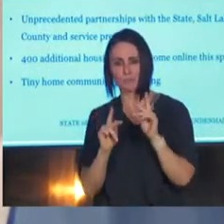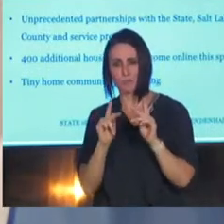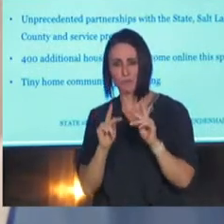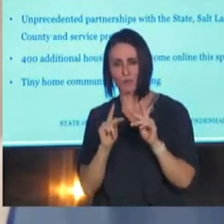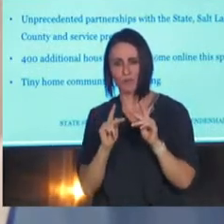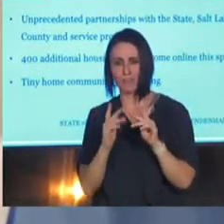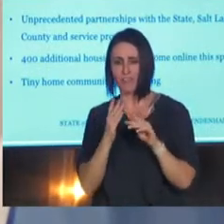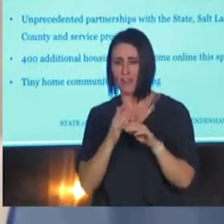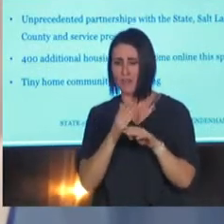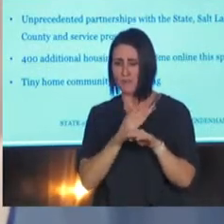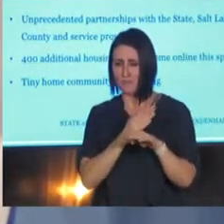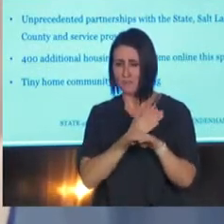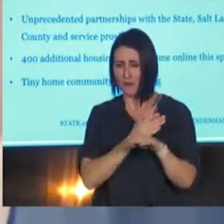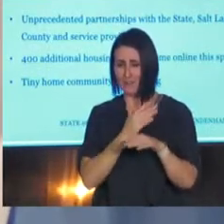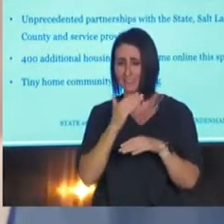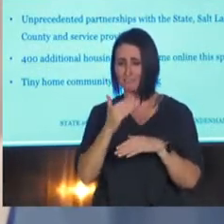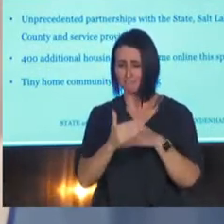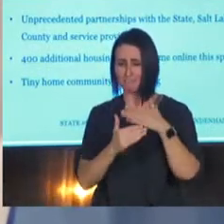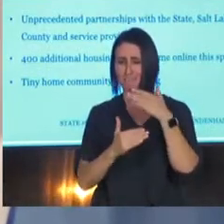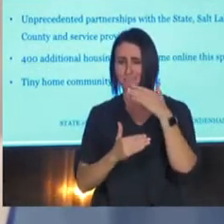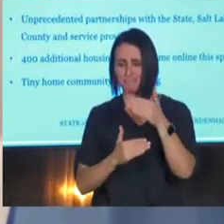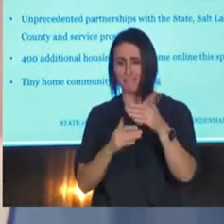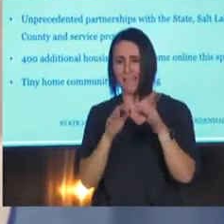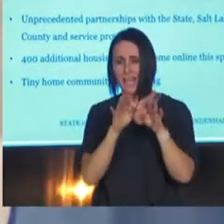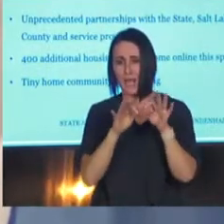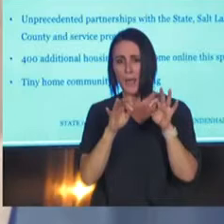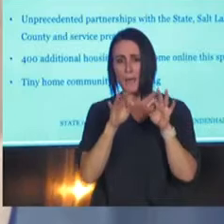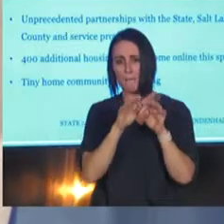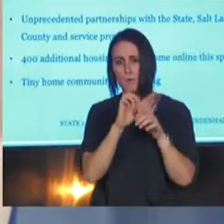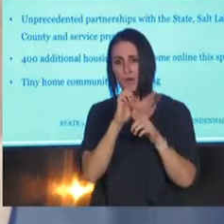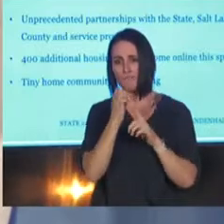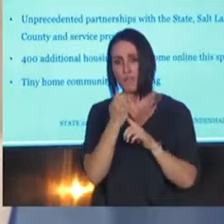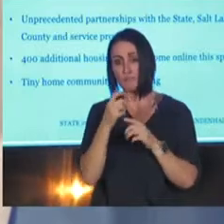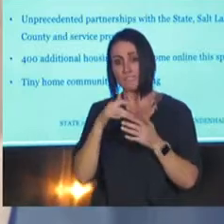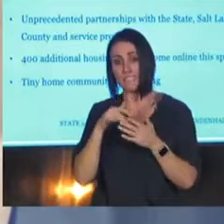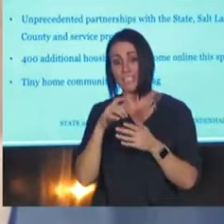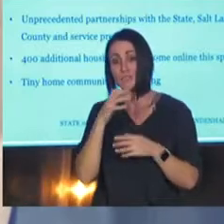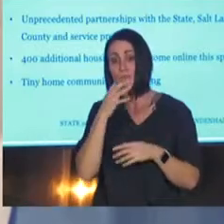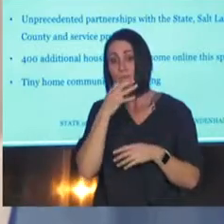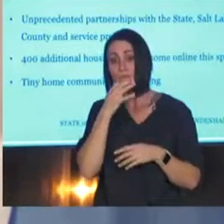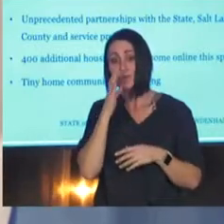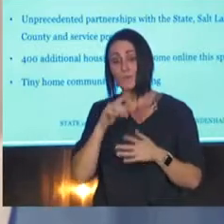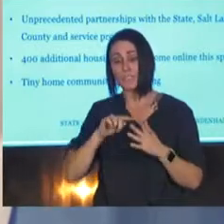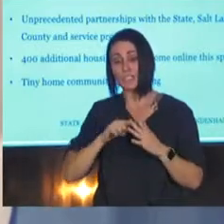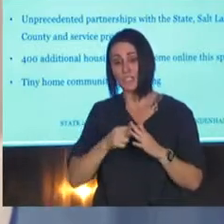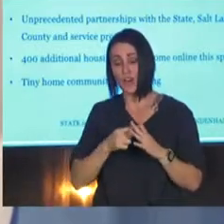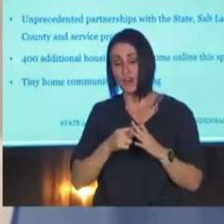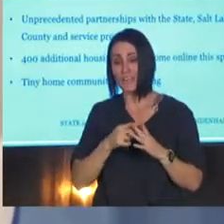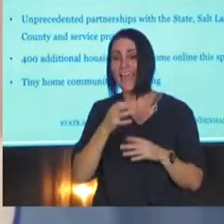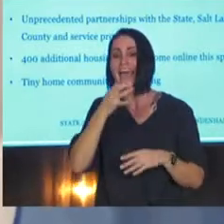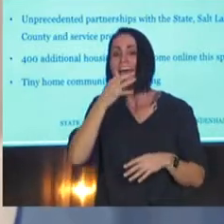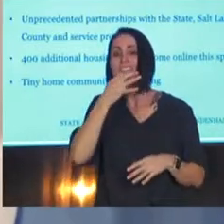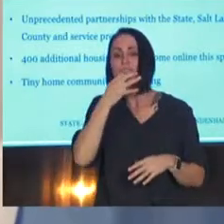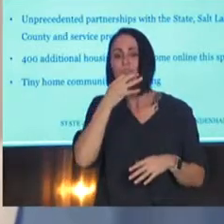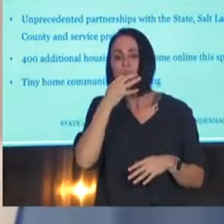at that site is moving forward. A key environmental study is about to begin. And as soon